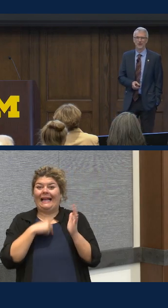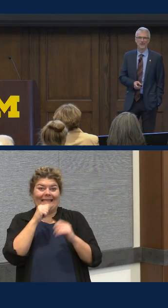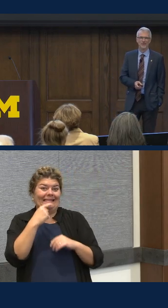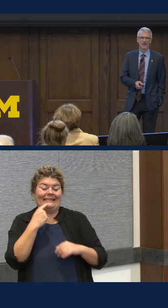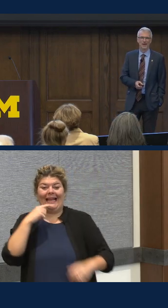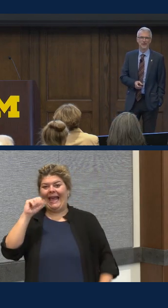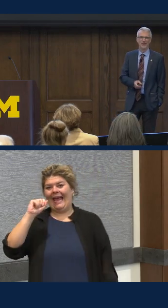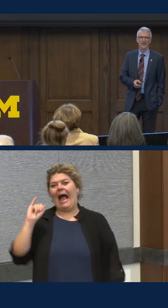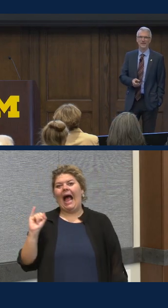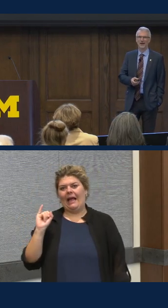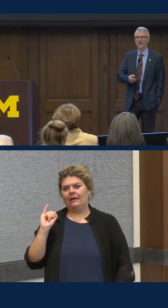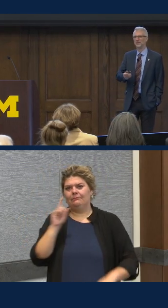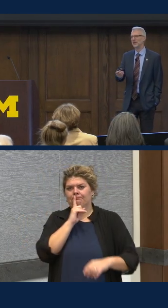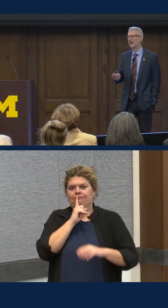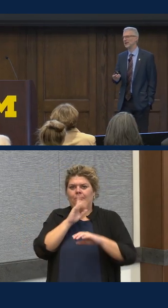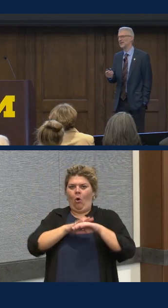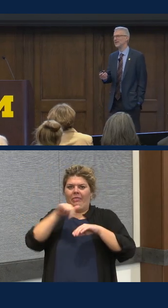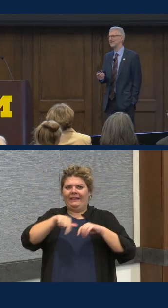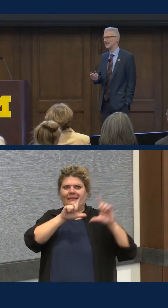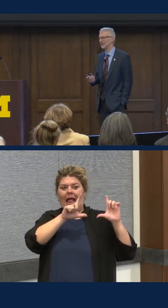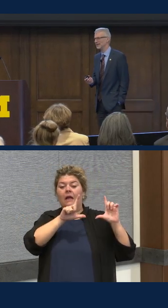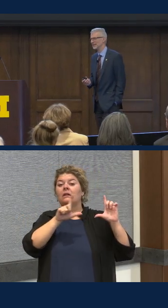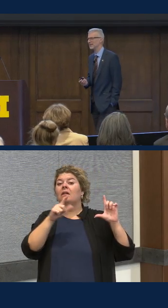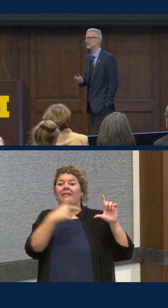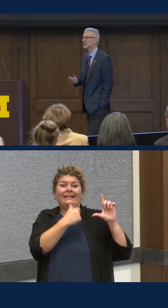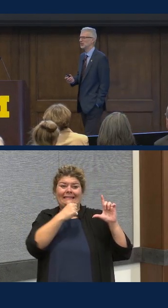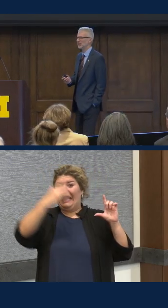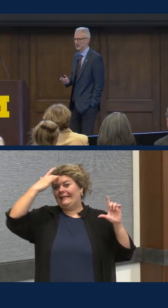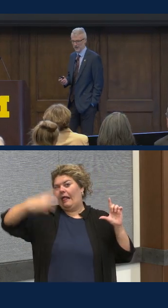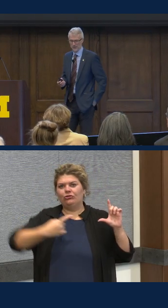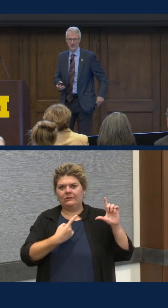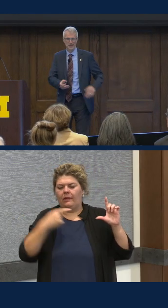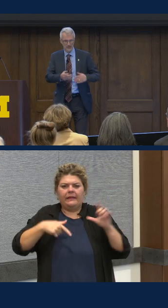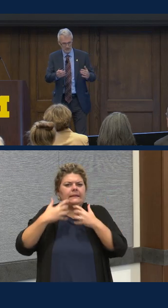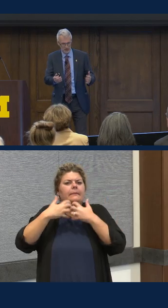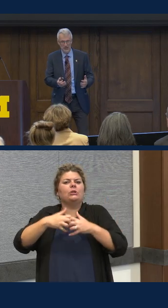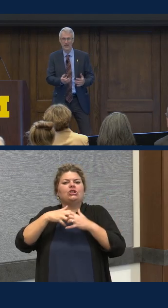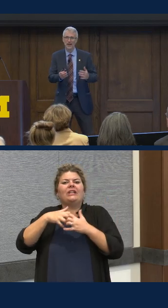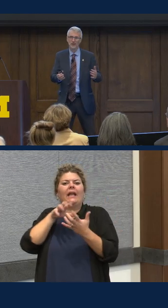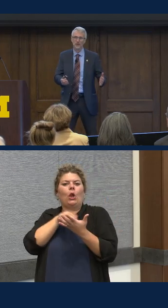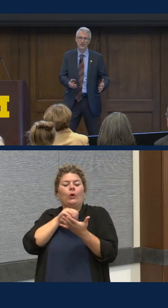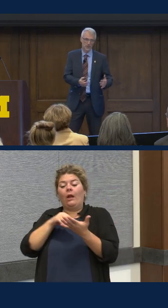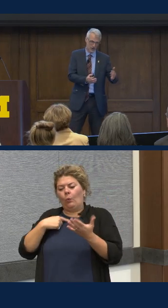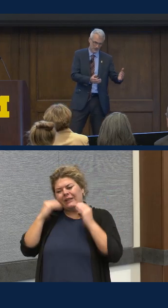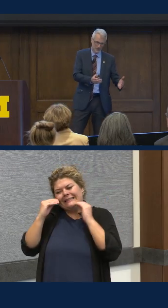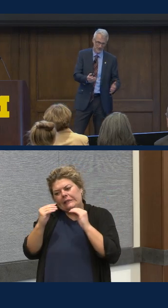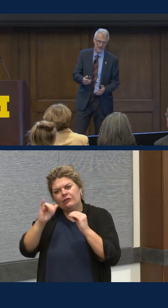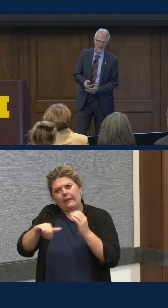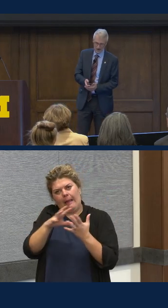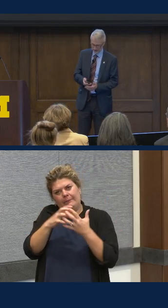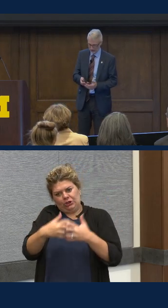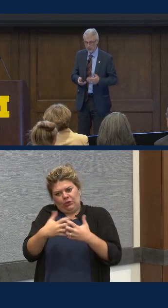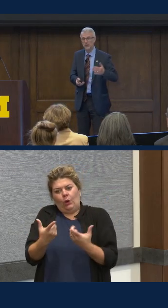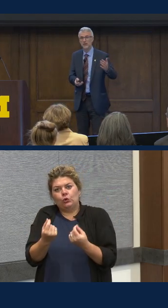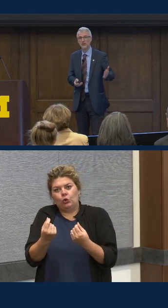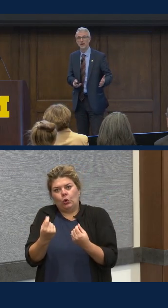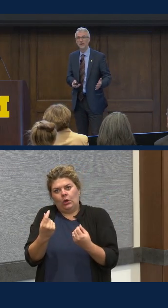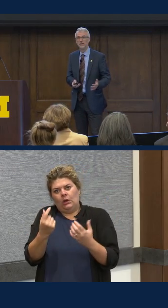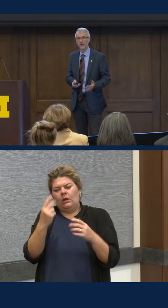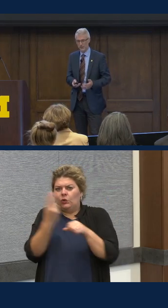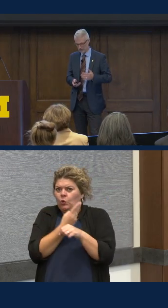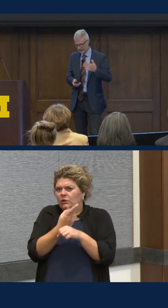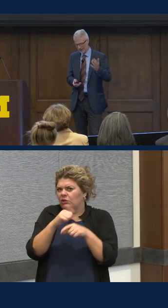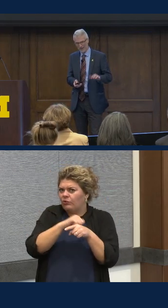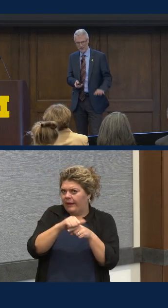AI anywhere on this slide. Okay, I don't view any of this as intelligence. This is machine learning. We're teaching a machine how to do this process using